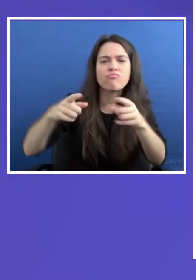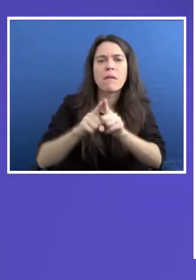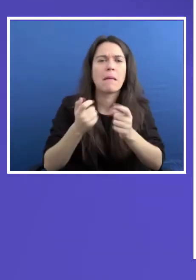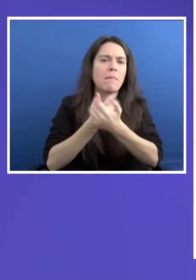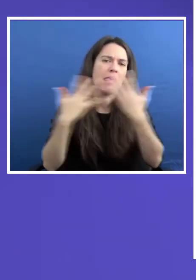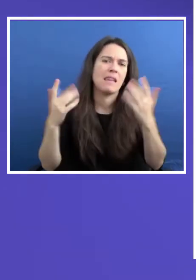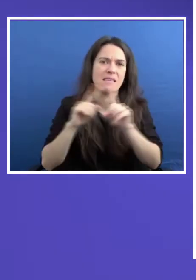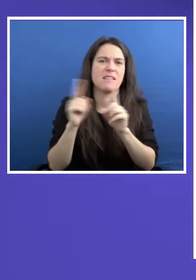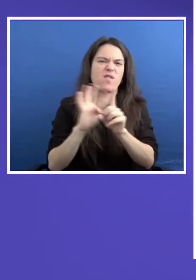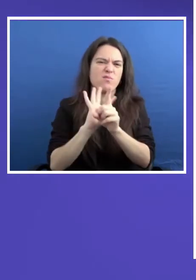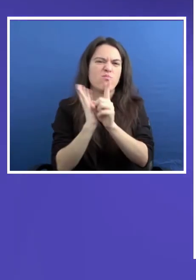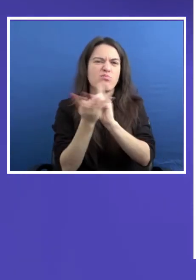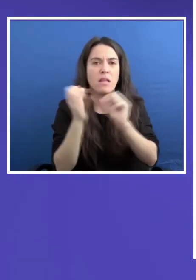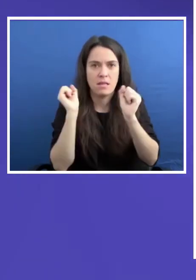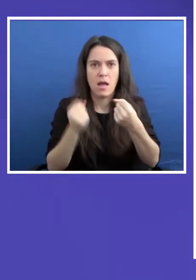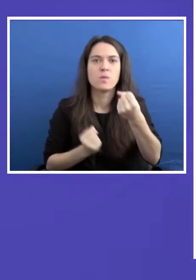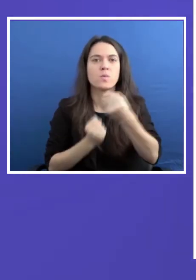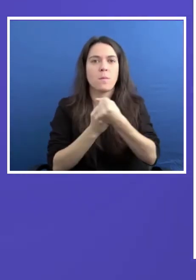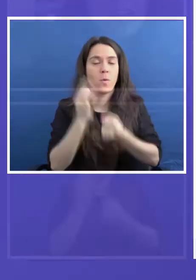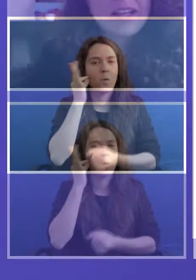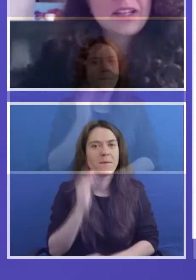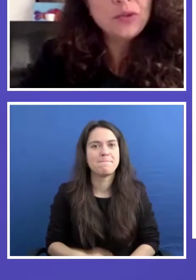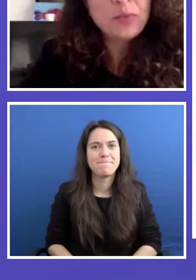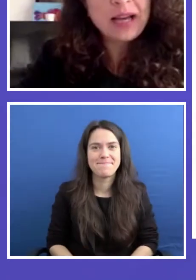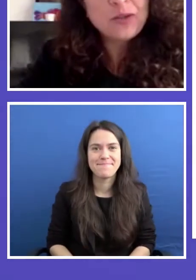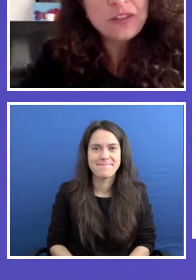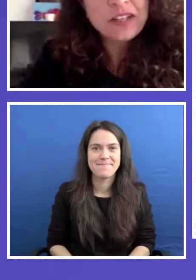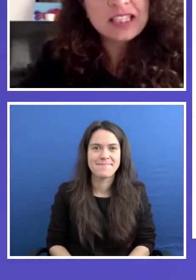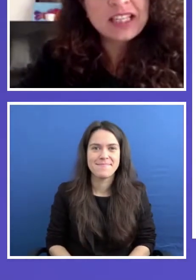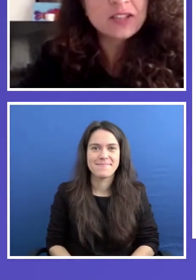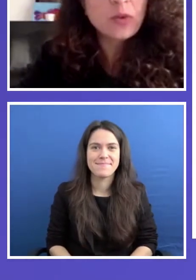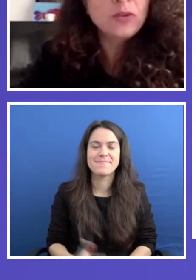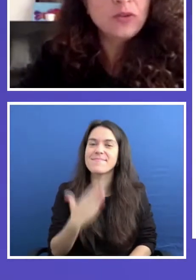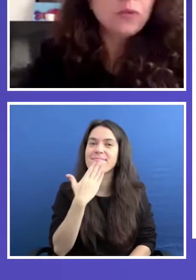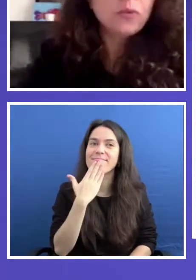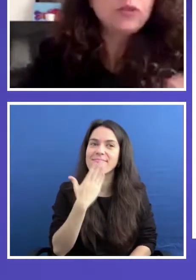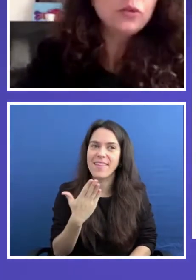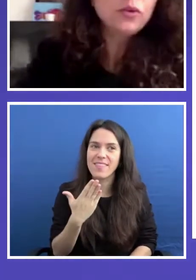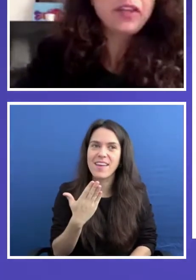can support women in different fields. Thank you, Shahid.